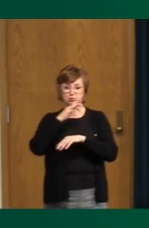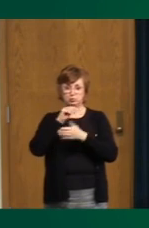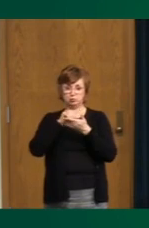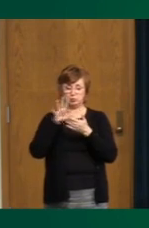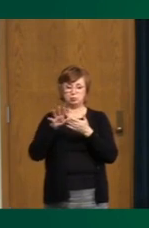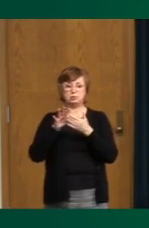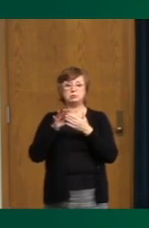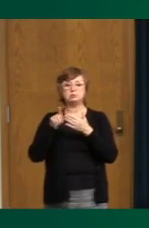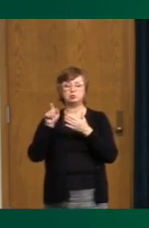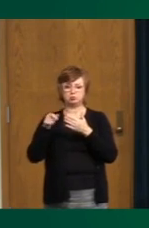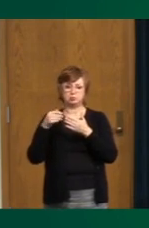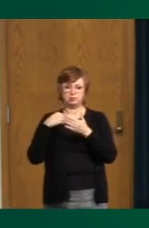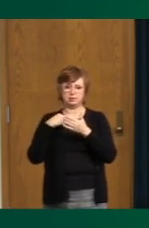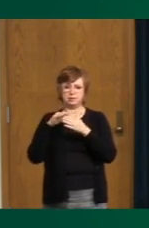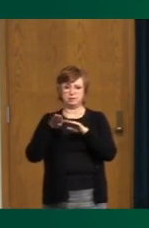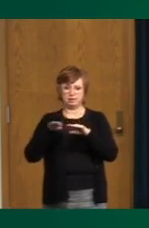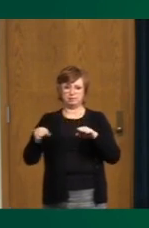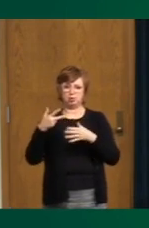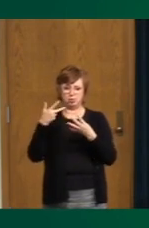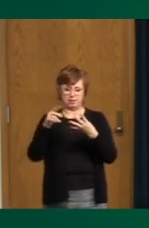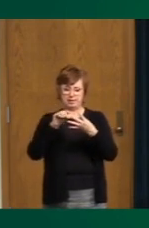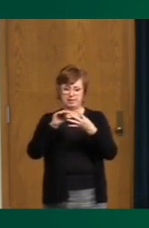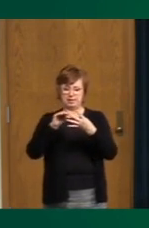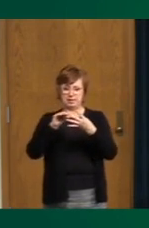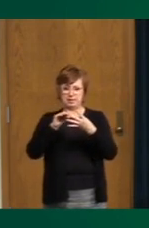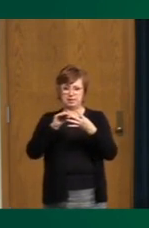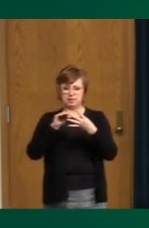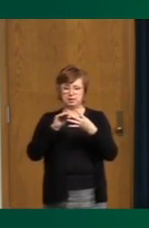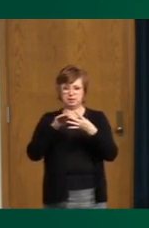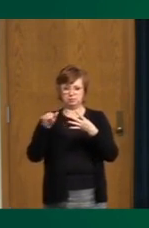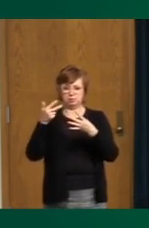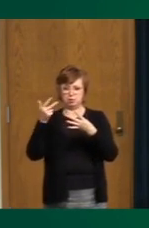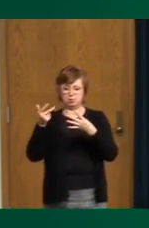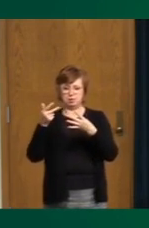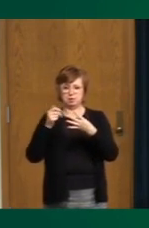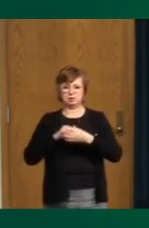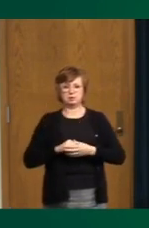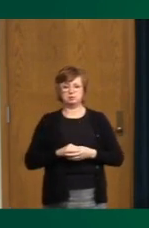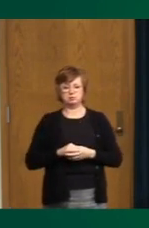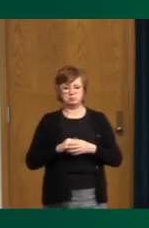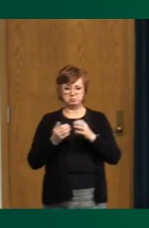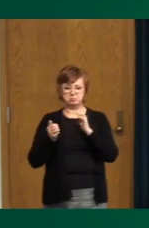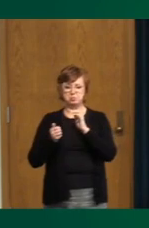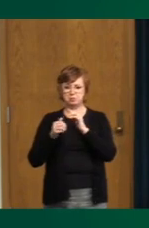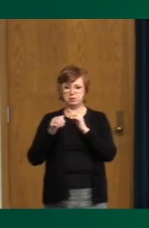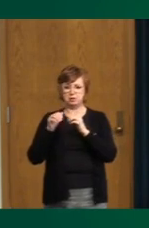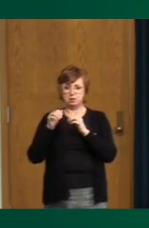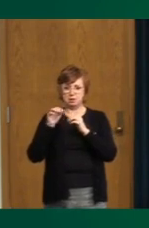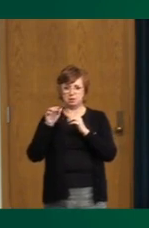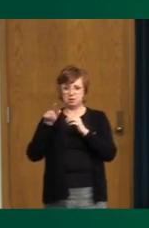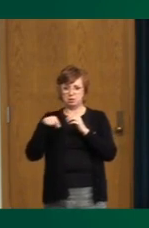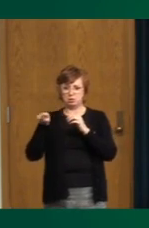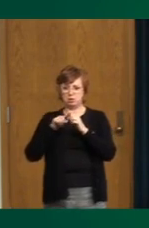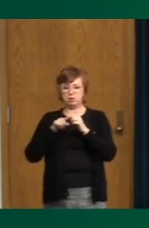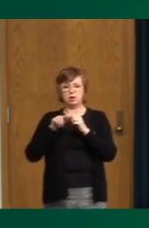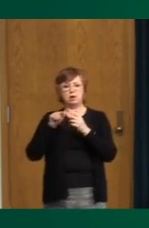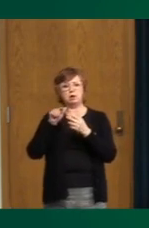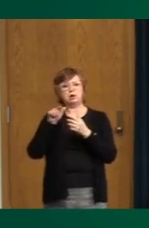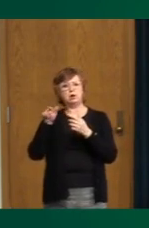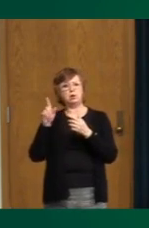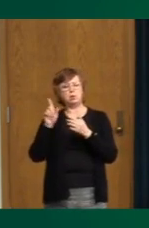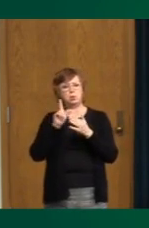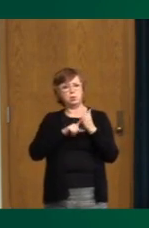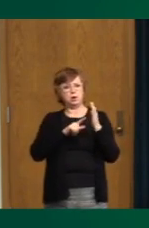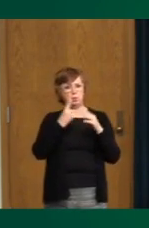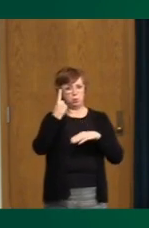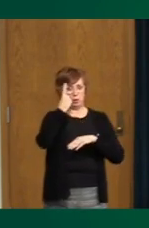and many of them either have gone to level 3 or are going there. So that is alternate day learning, and that is further,